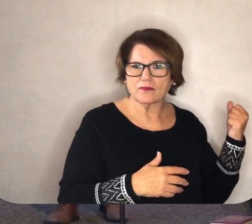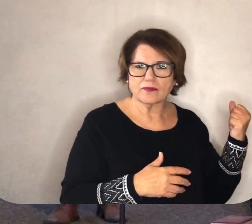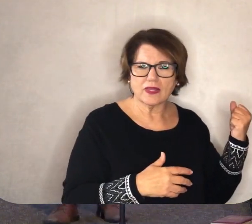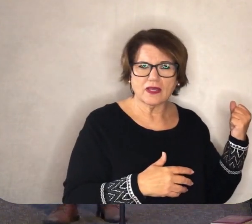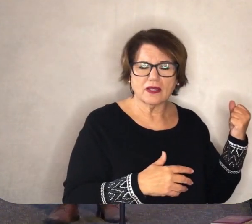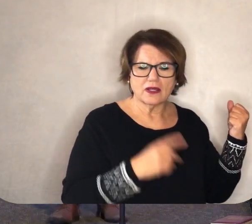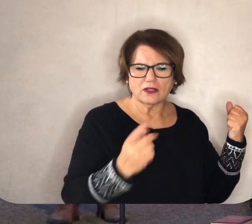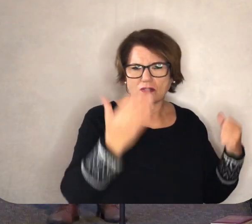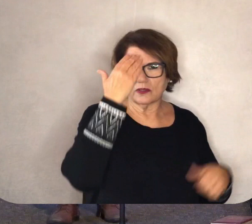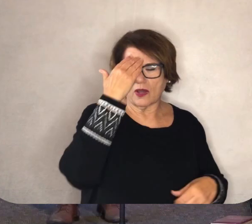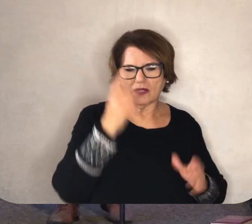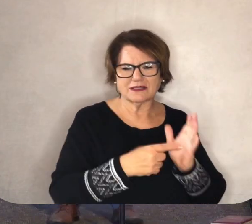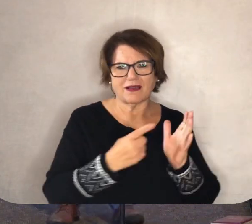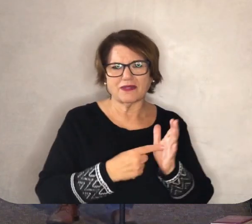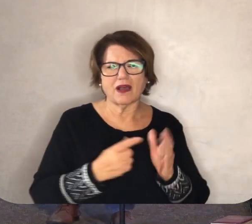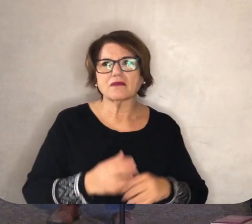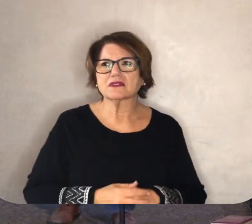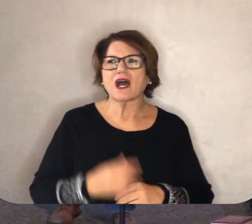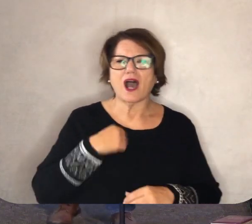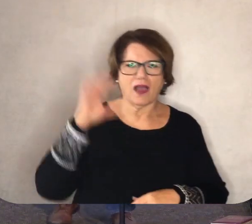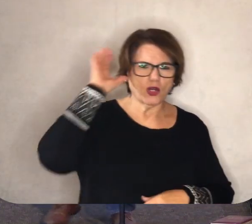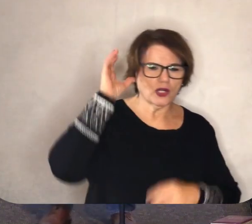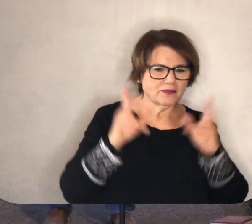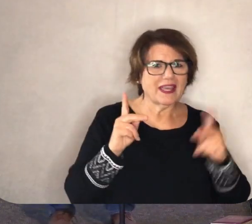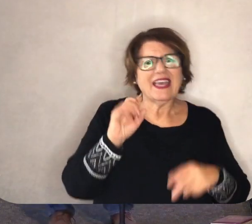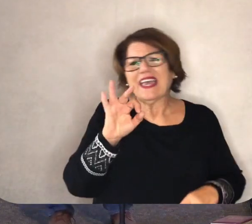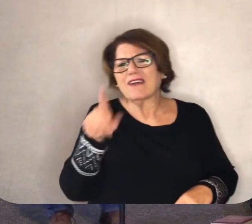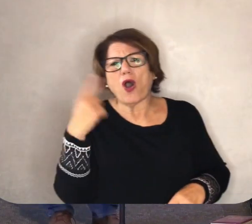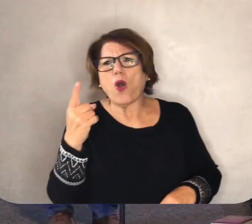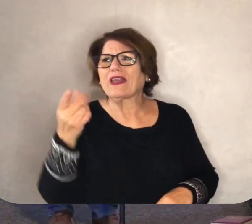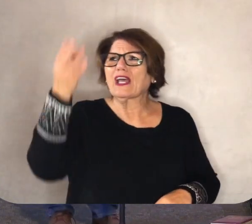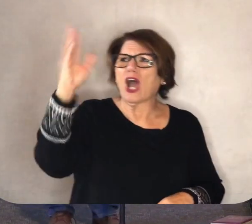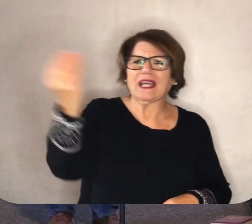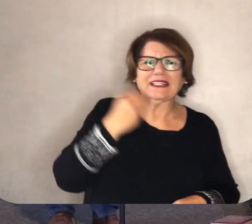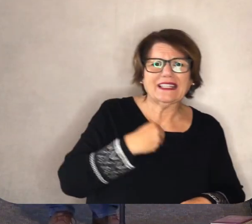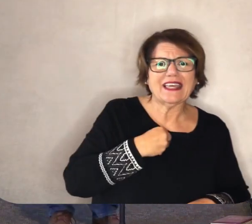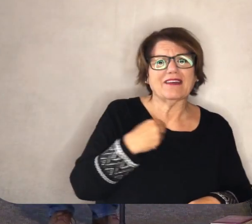You know, at times, the number of times I've heard people say, "If only God would give me an